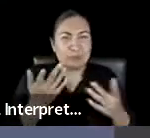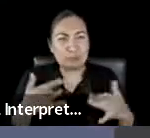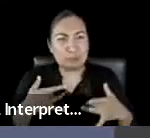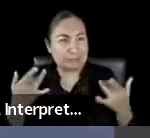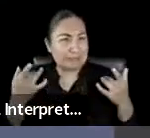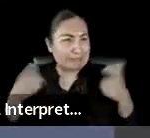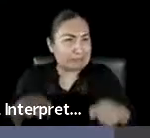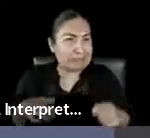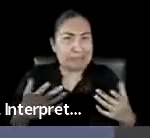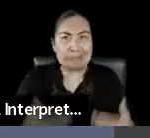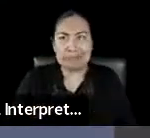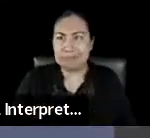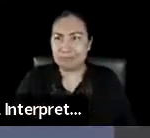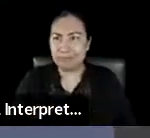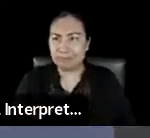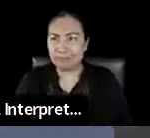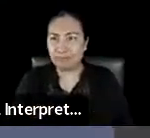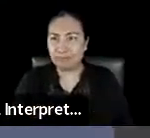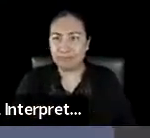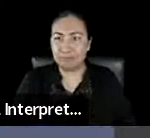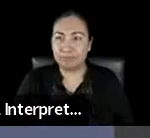right.